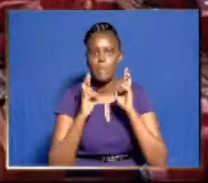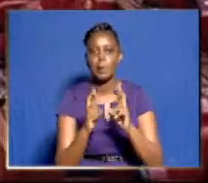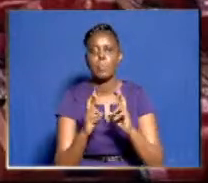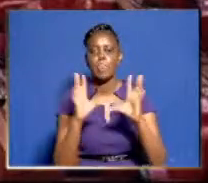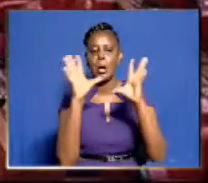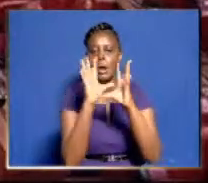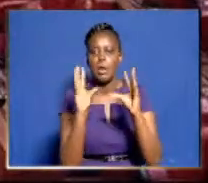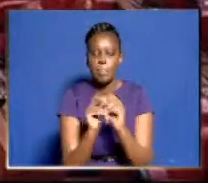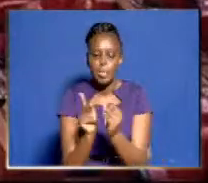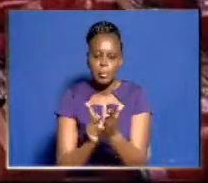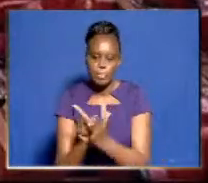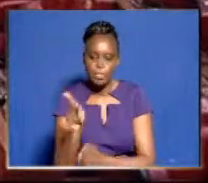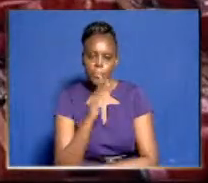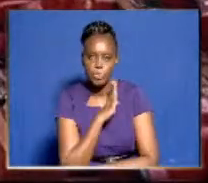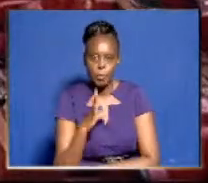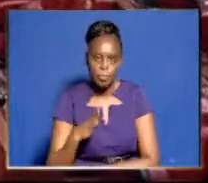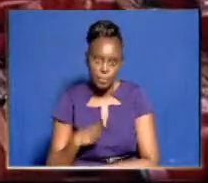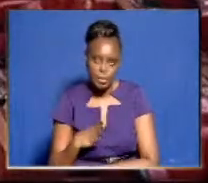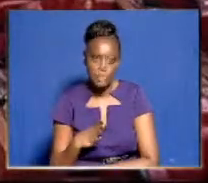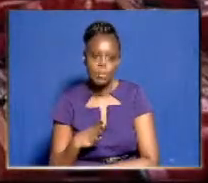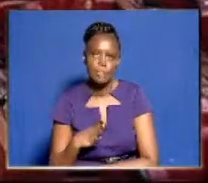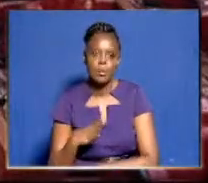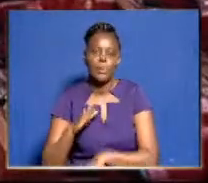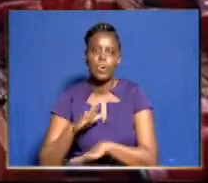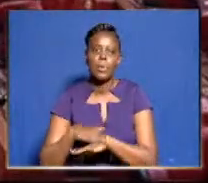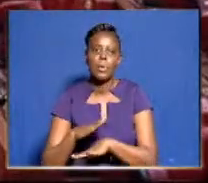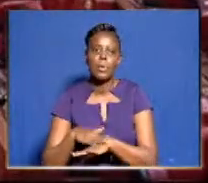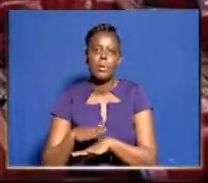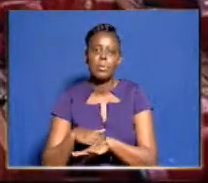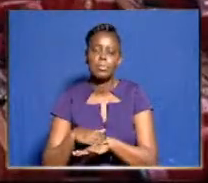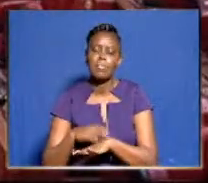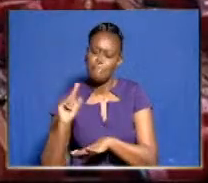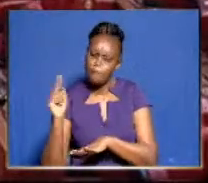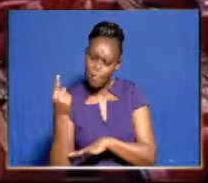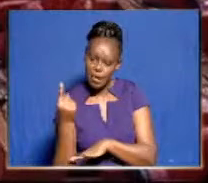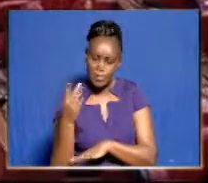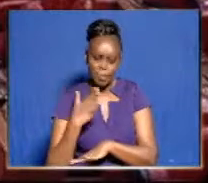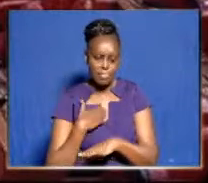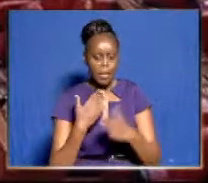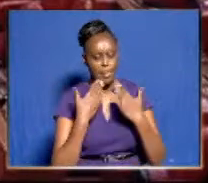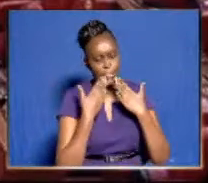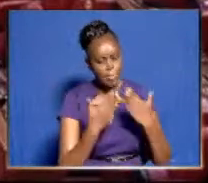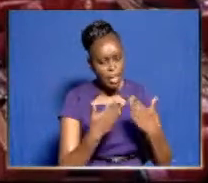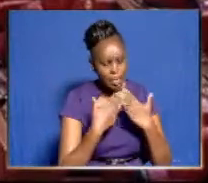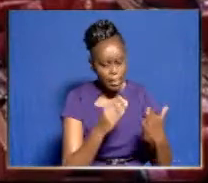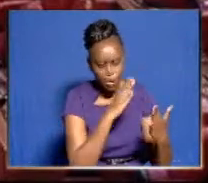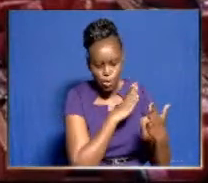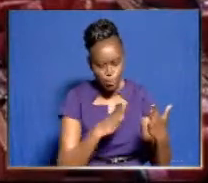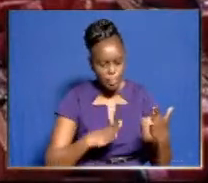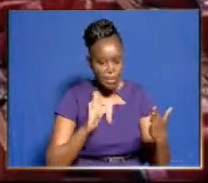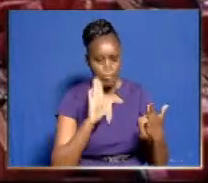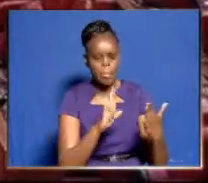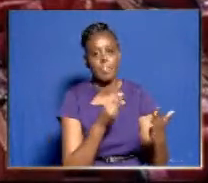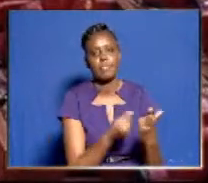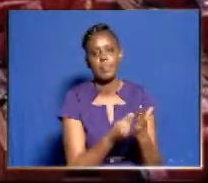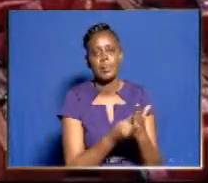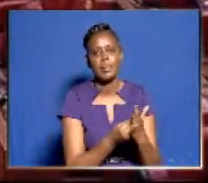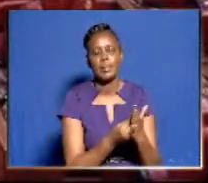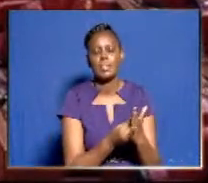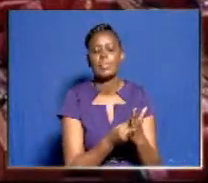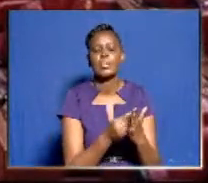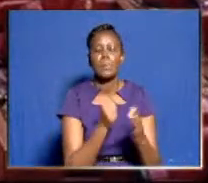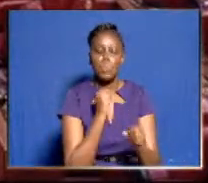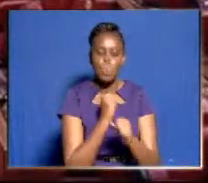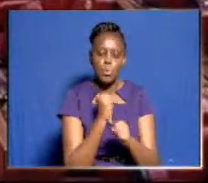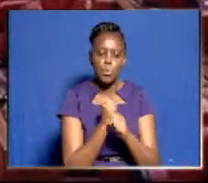Budget and Appropriations Committee. On the onset, I want to thank them for working very hard under difficult conditions